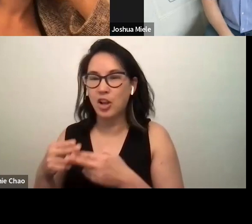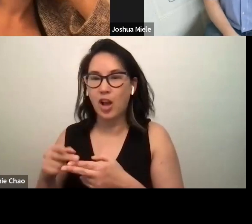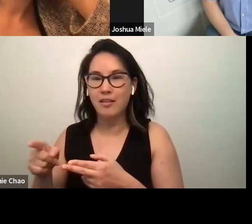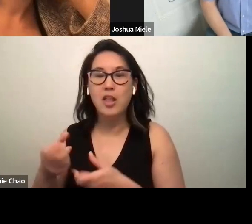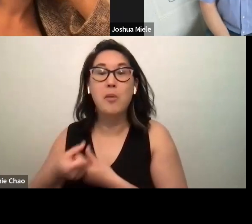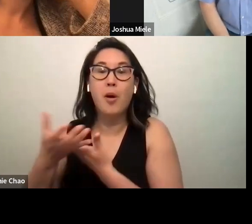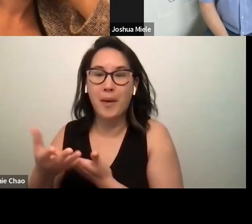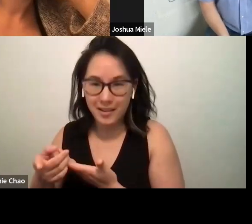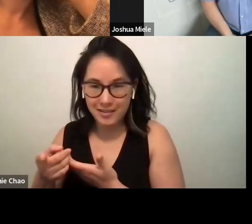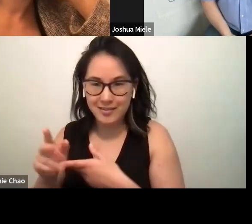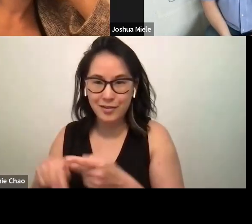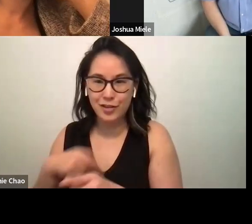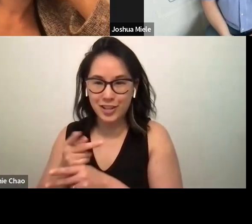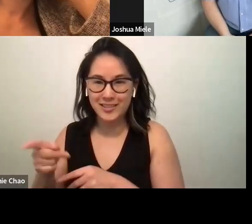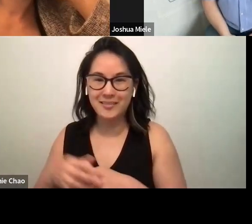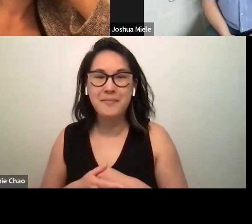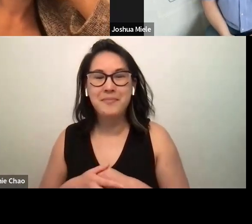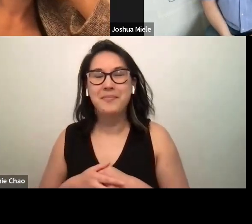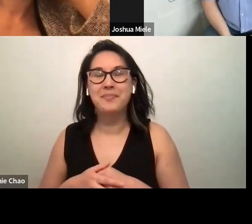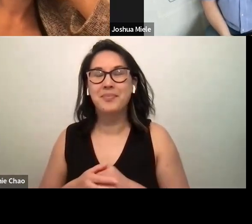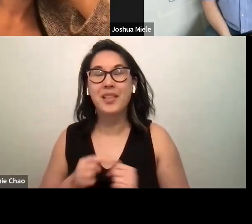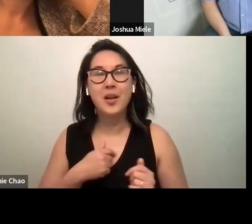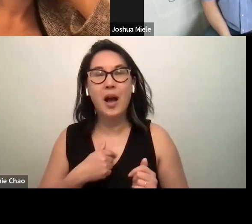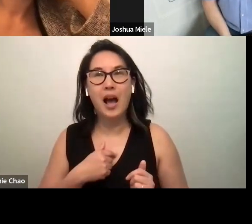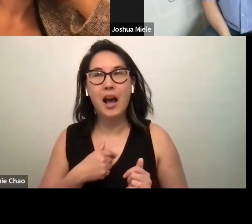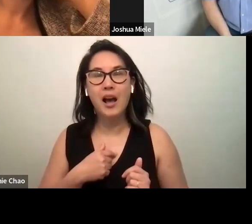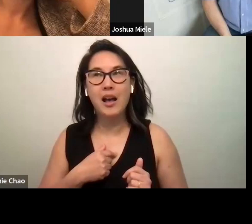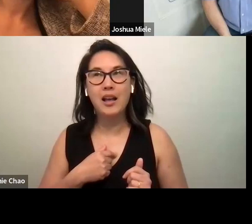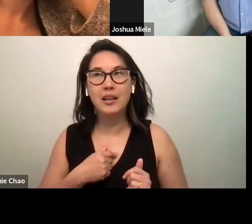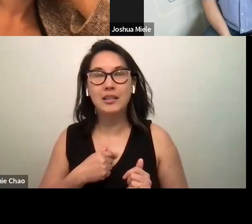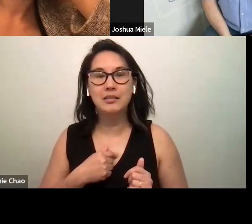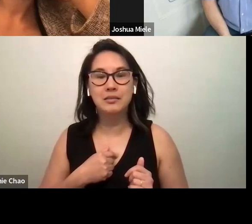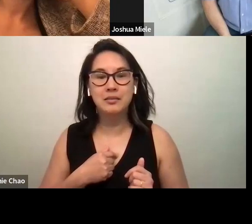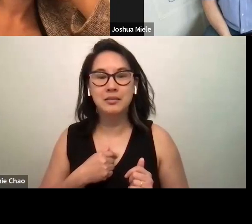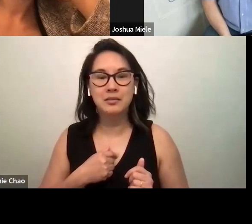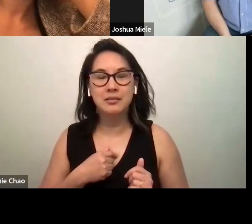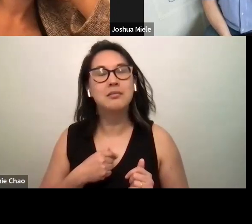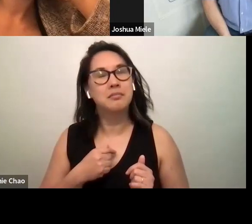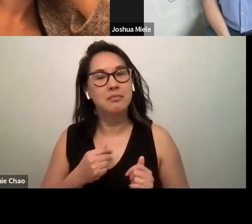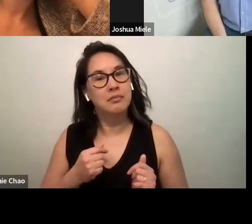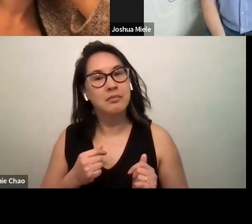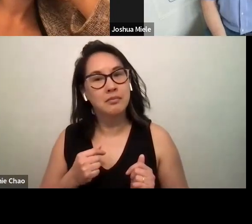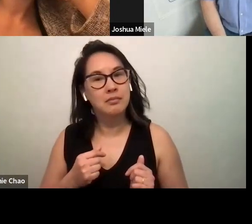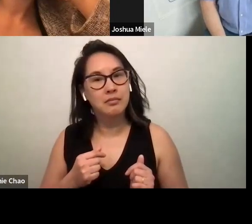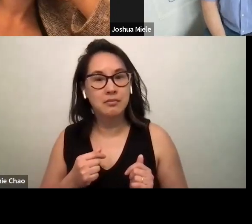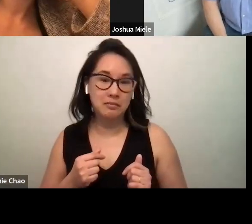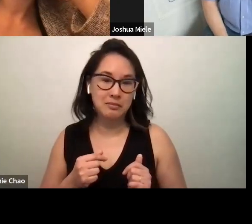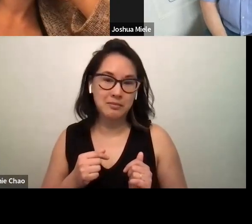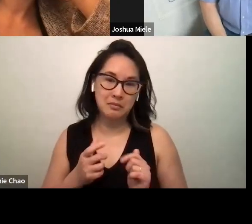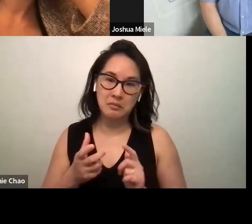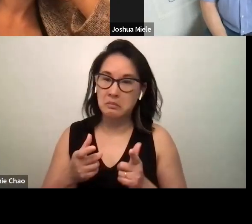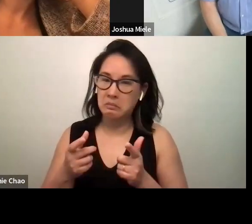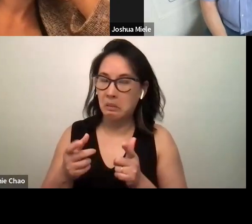poetic version. So I really, when I found, and I'll, a little spoiler